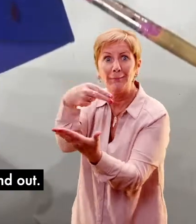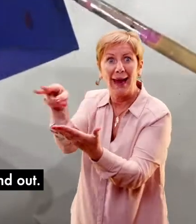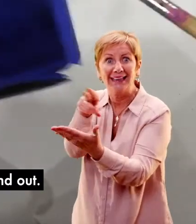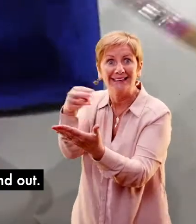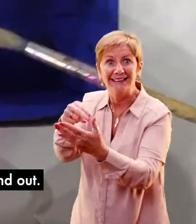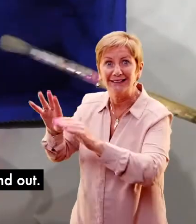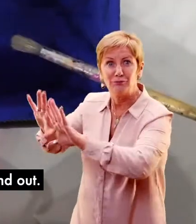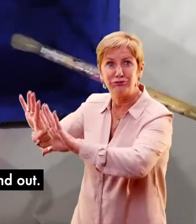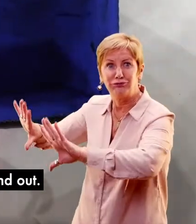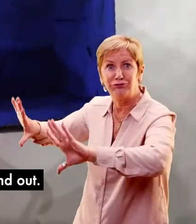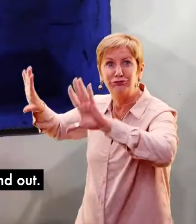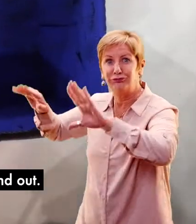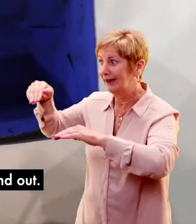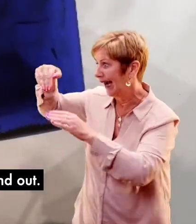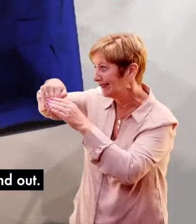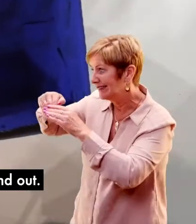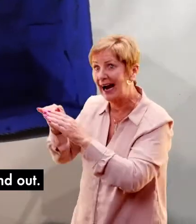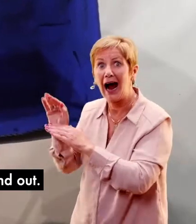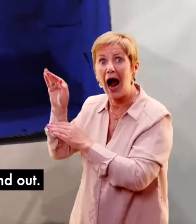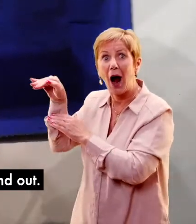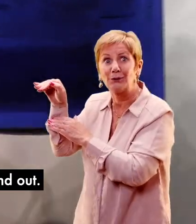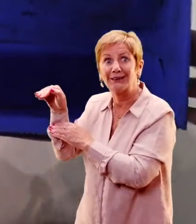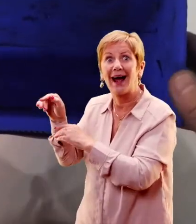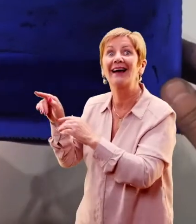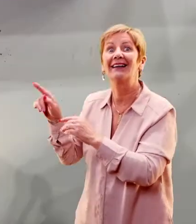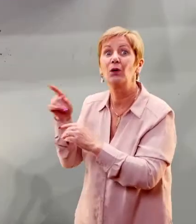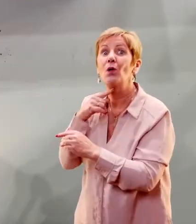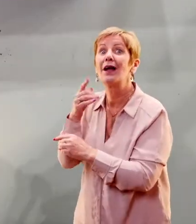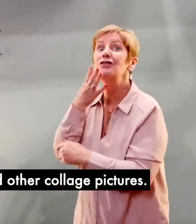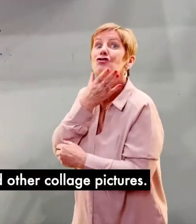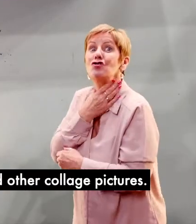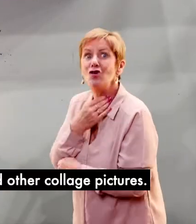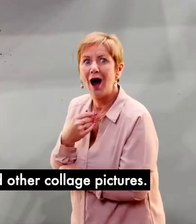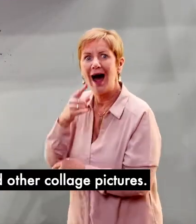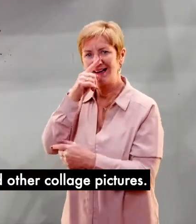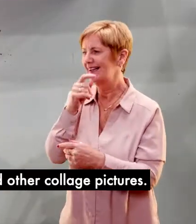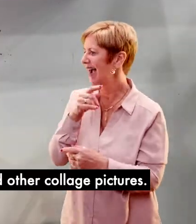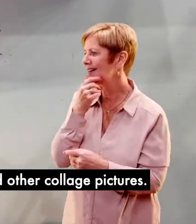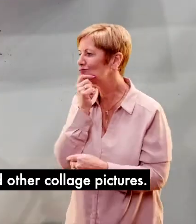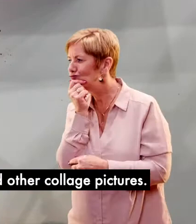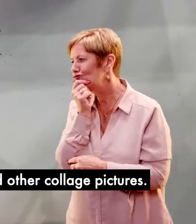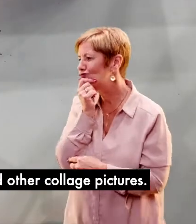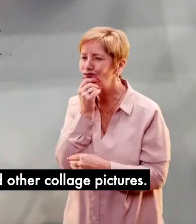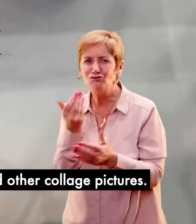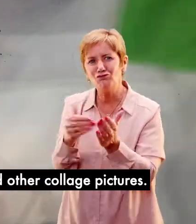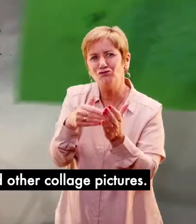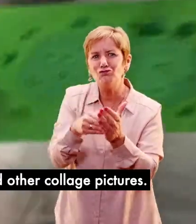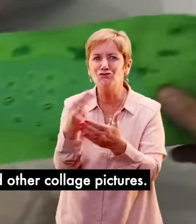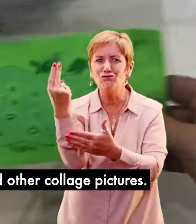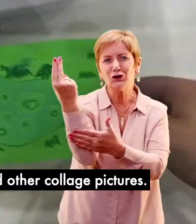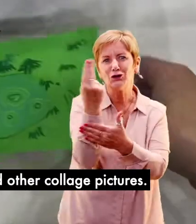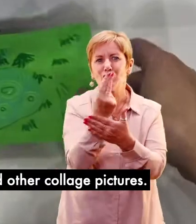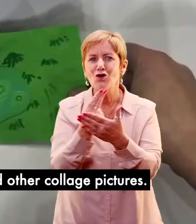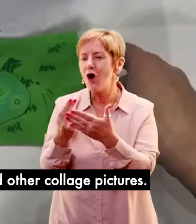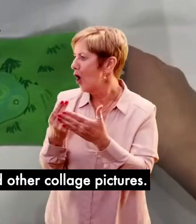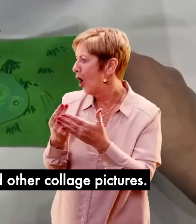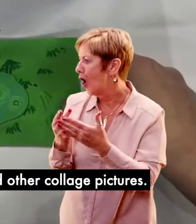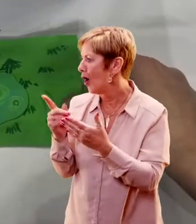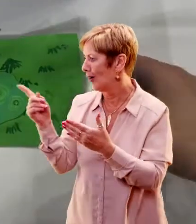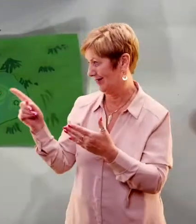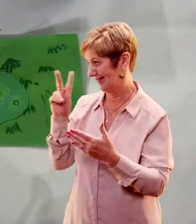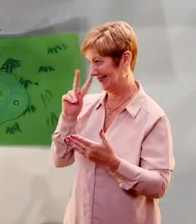Paint your shoebox inside and out. When it's dry, you can add your drawings and other collage